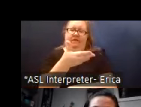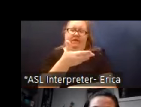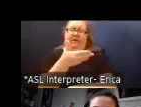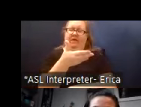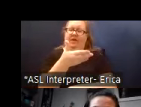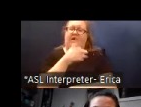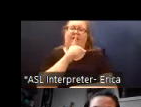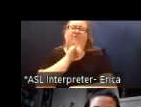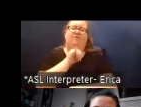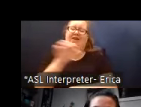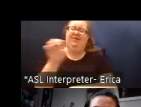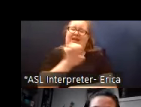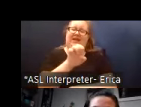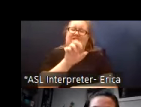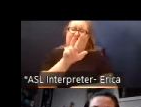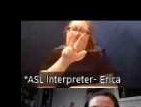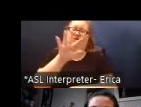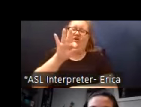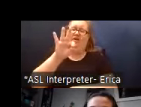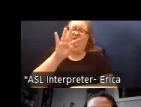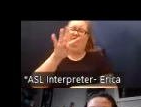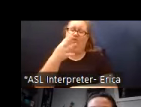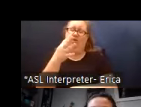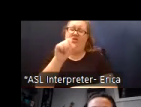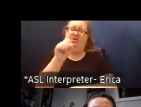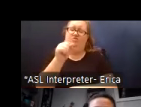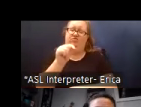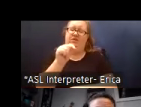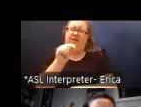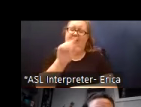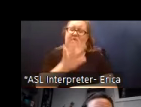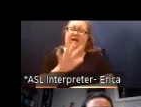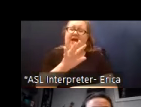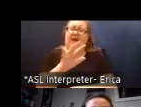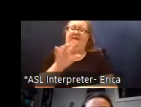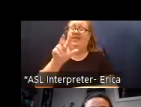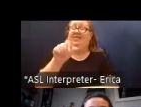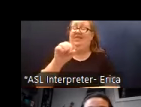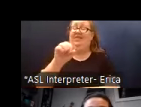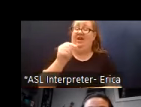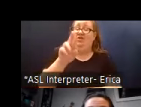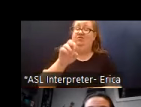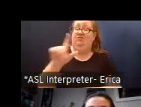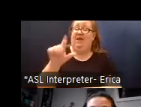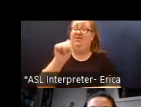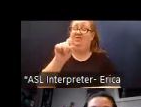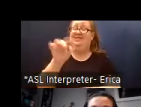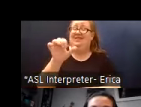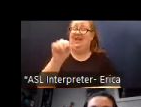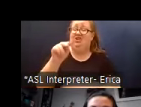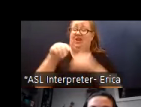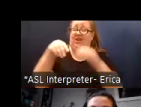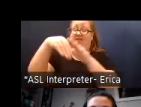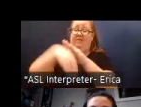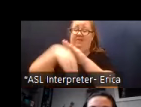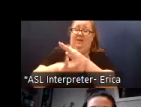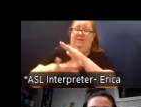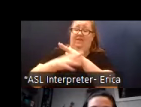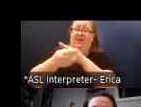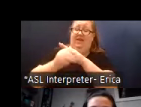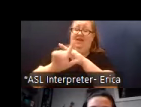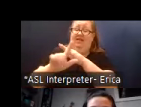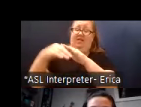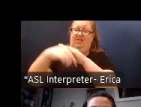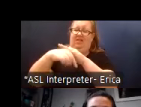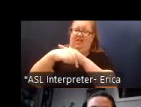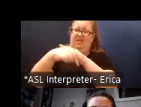the East 34th Street area and the 34th Street light rail station area. It's at the bottom of the hill. So the